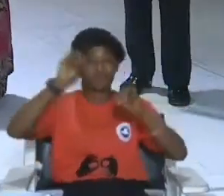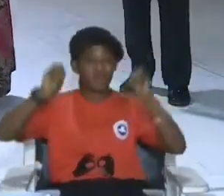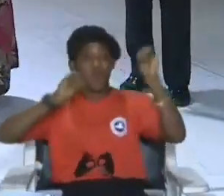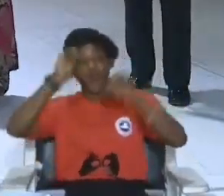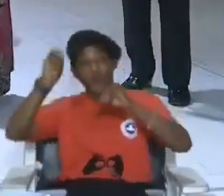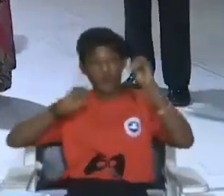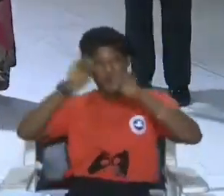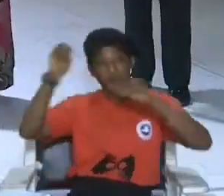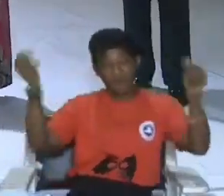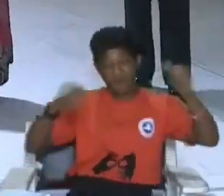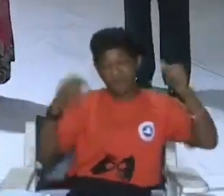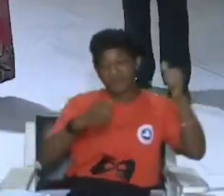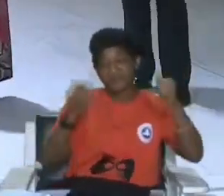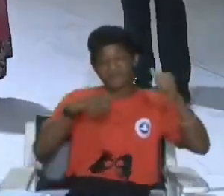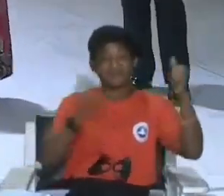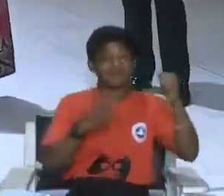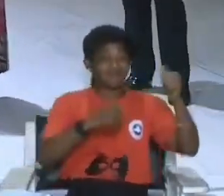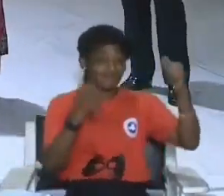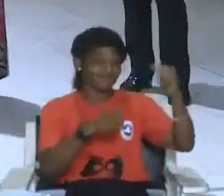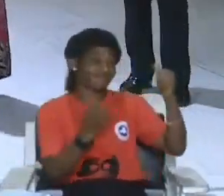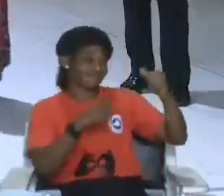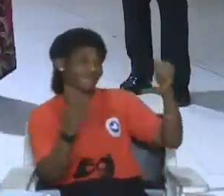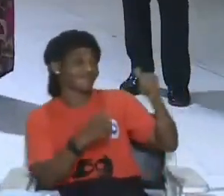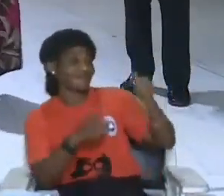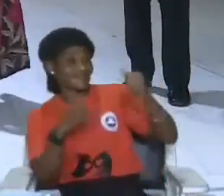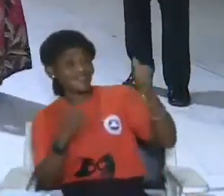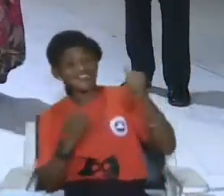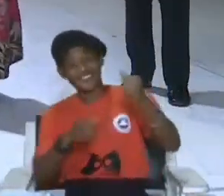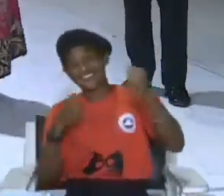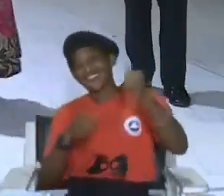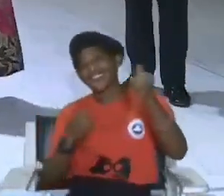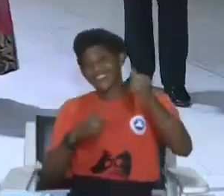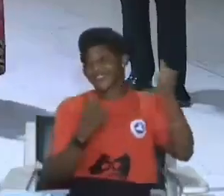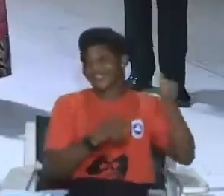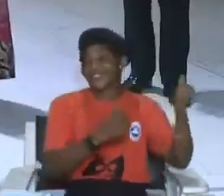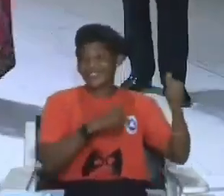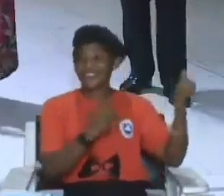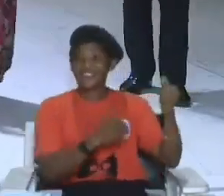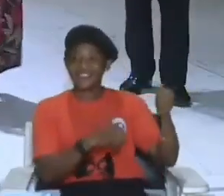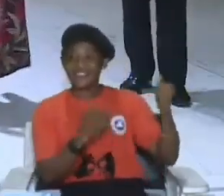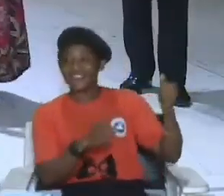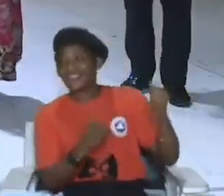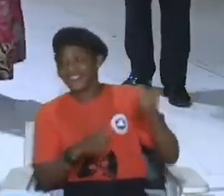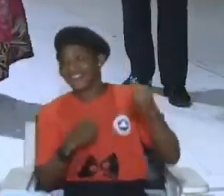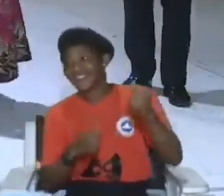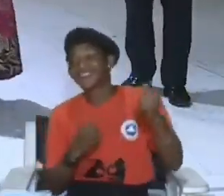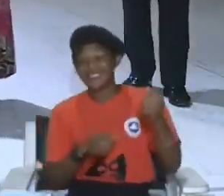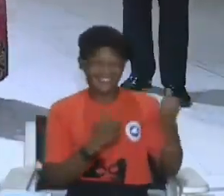Yeah. I don't have to be a day to marry.